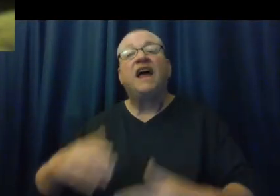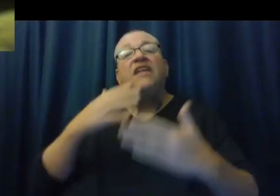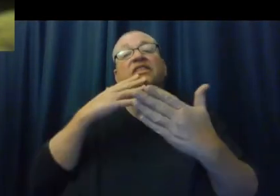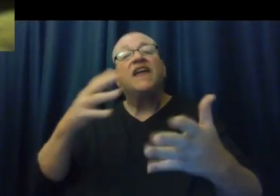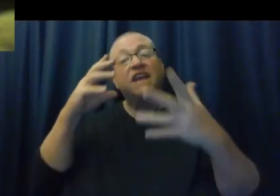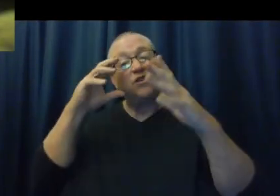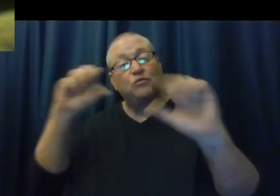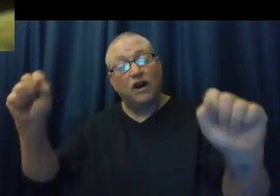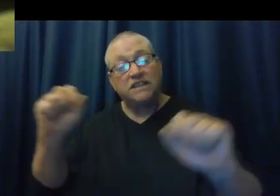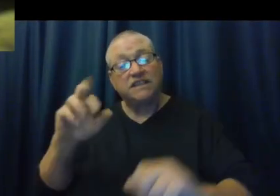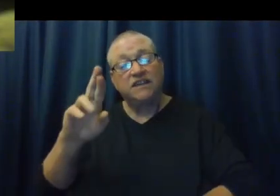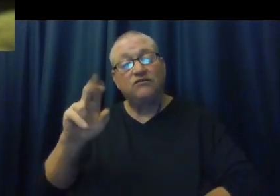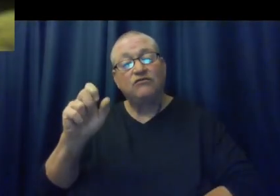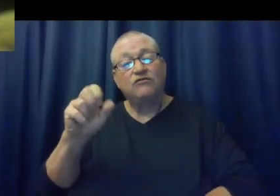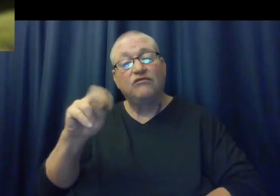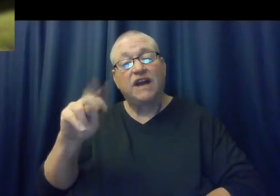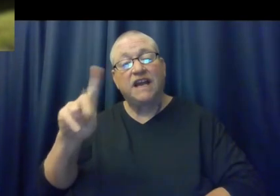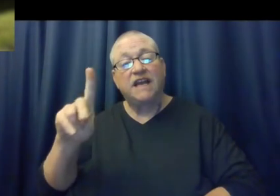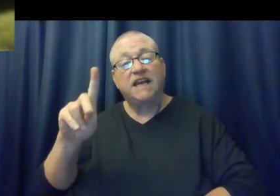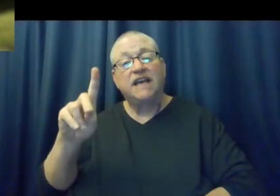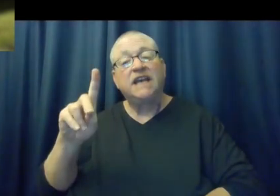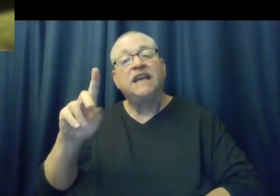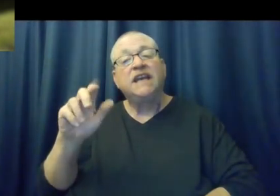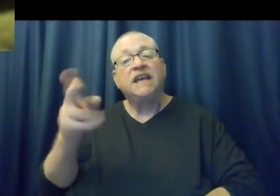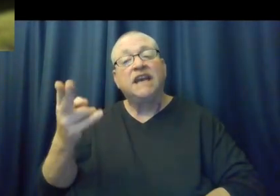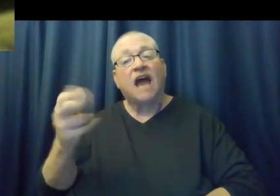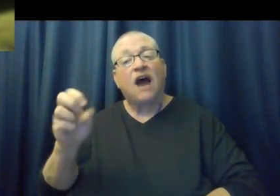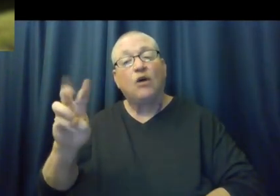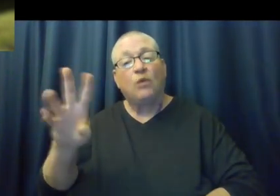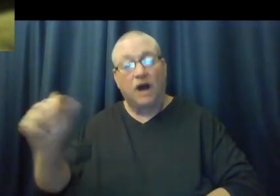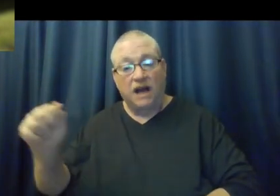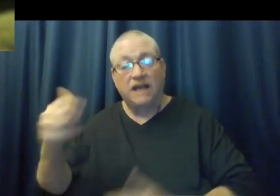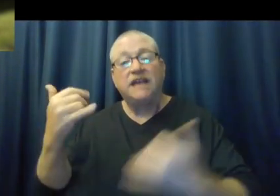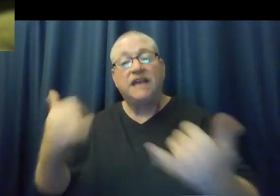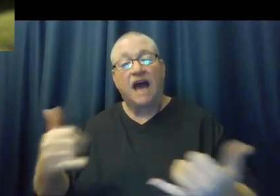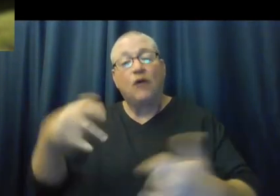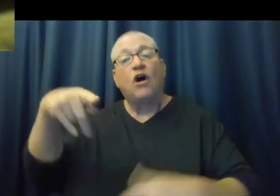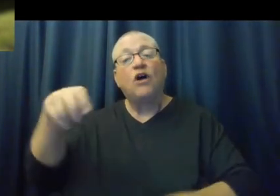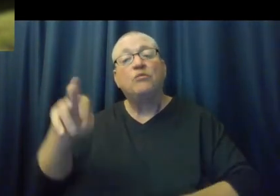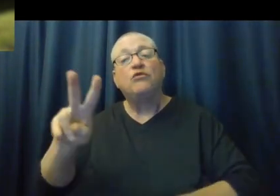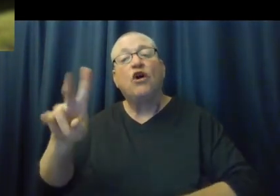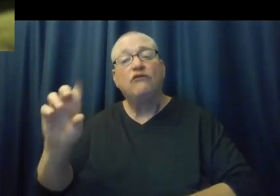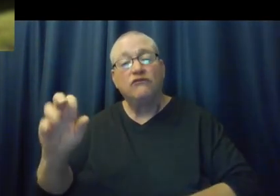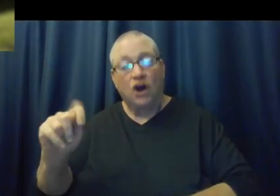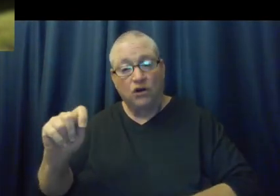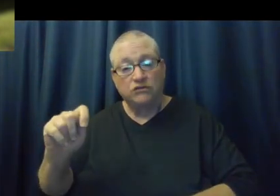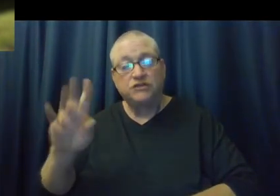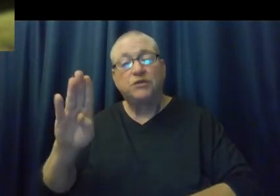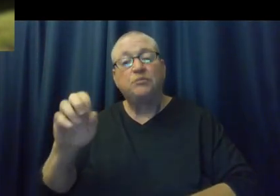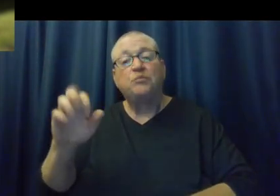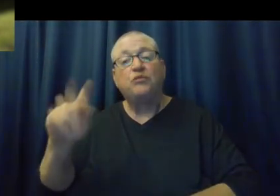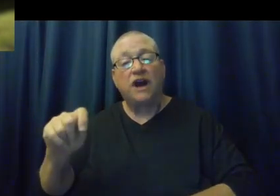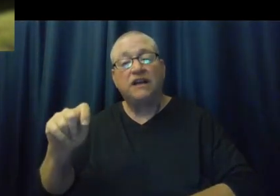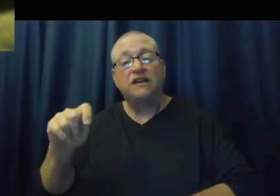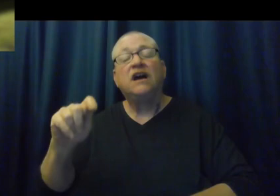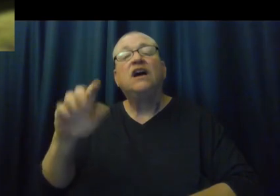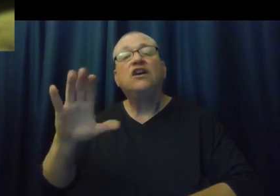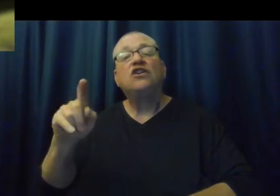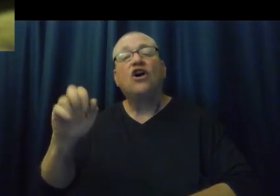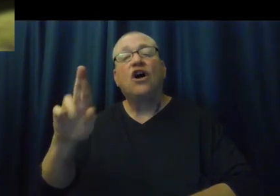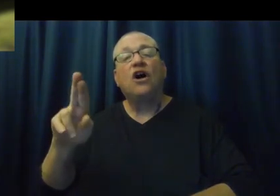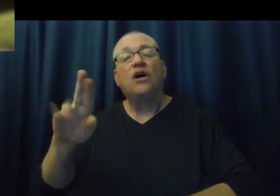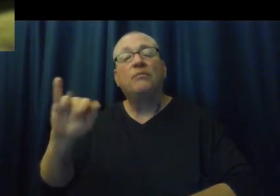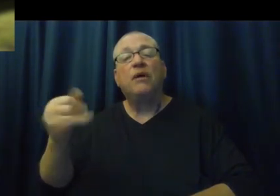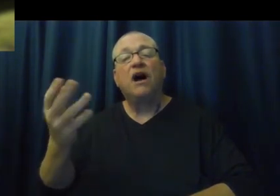Thank you, President Randhawa. Now I would like to introduce our Provost, Brent Carbajal, who will introduce each of the